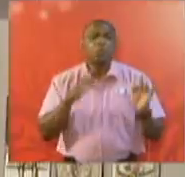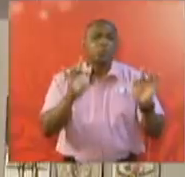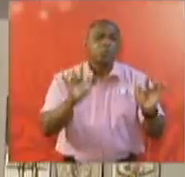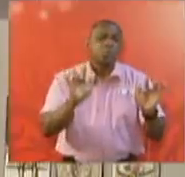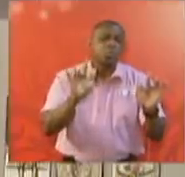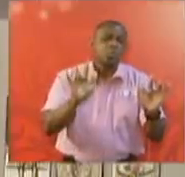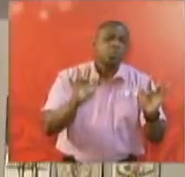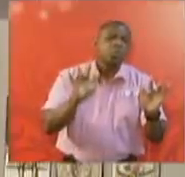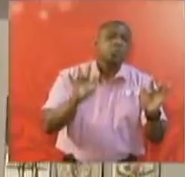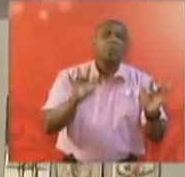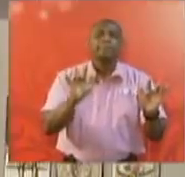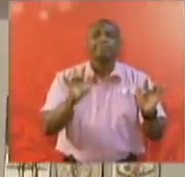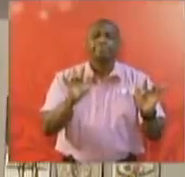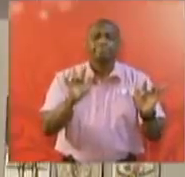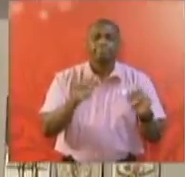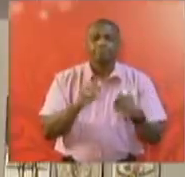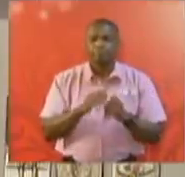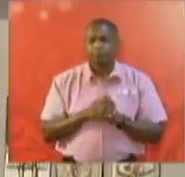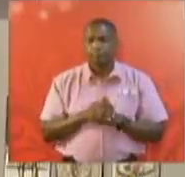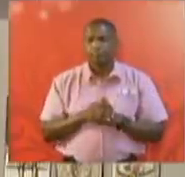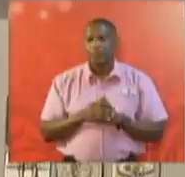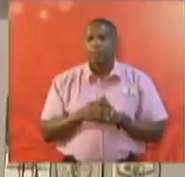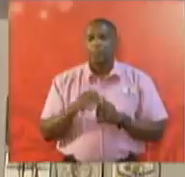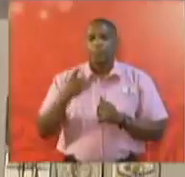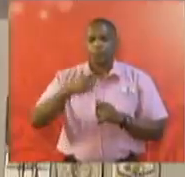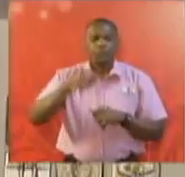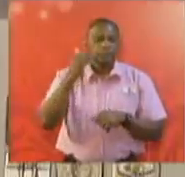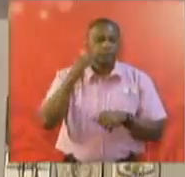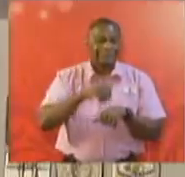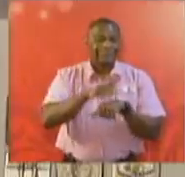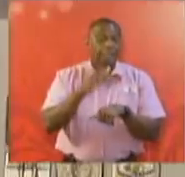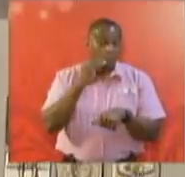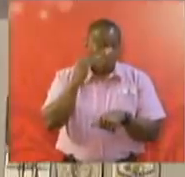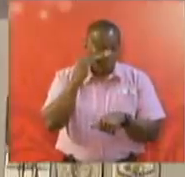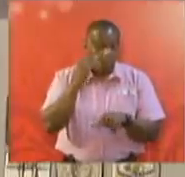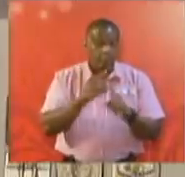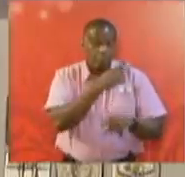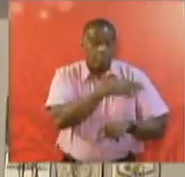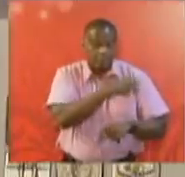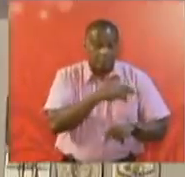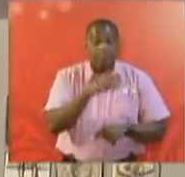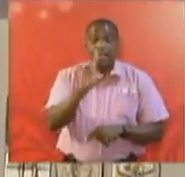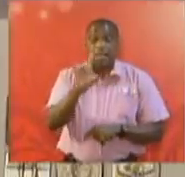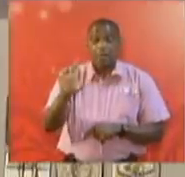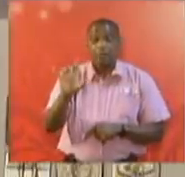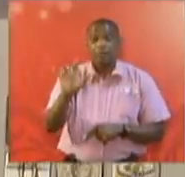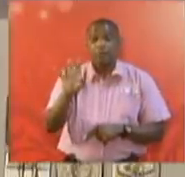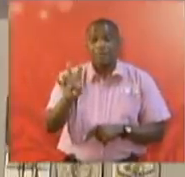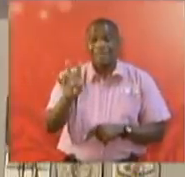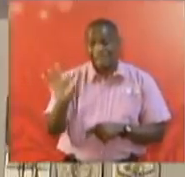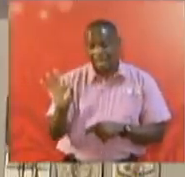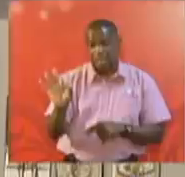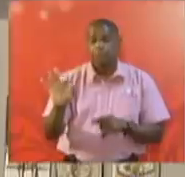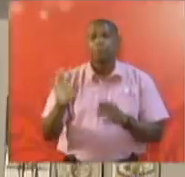discharged from the public health facilities stands at 829, and the recovered community cases, those are the ones I